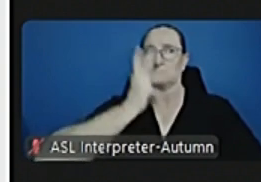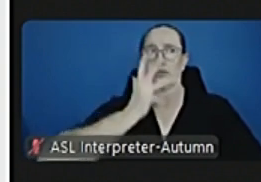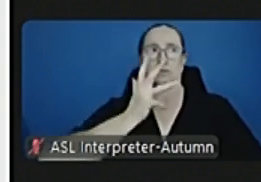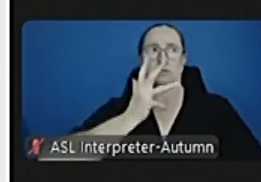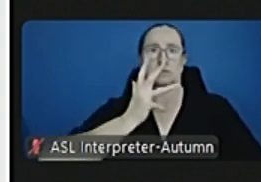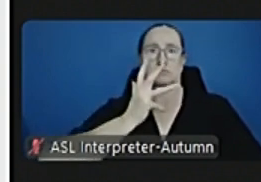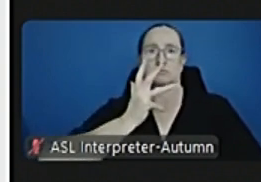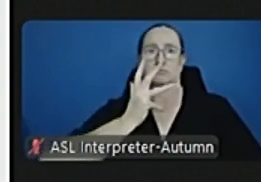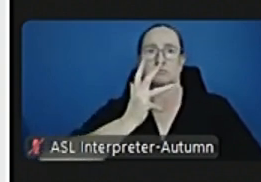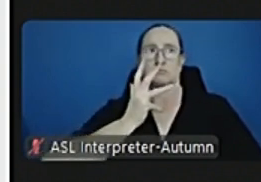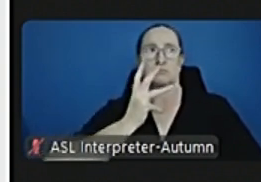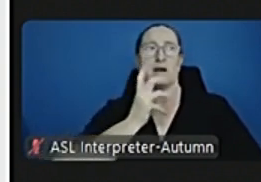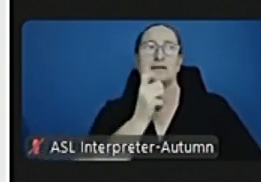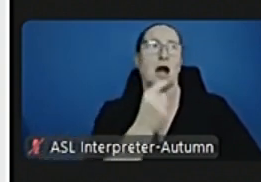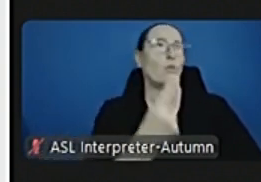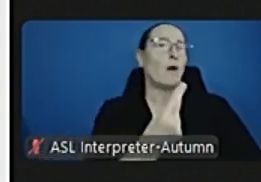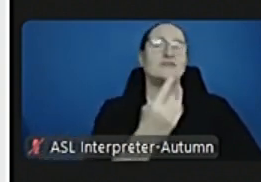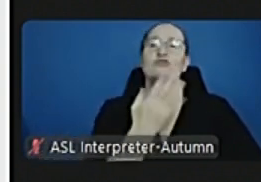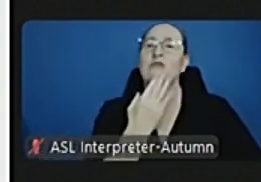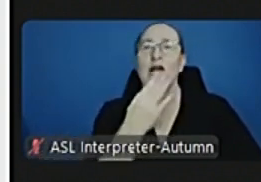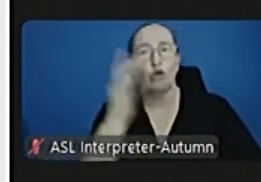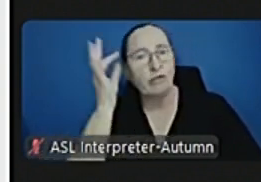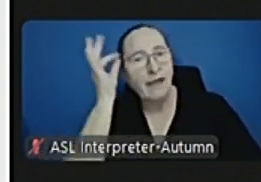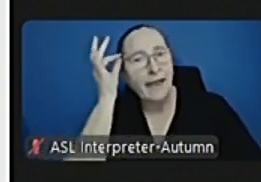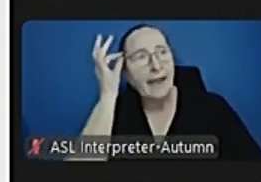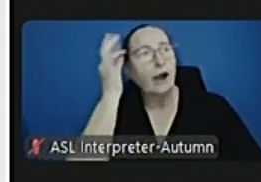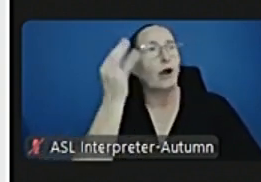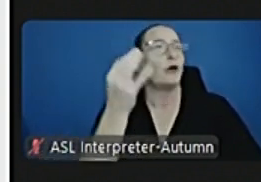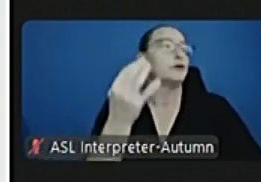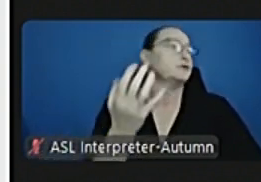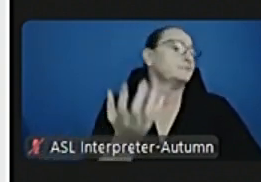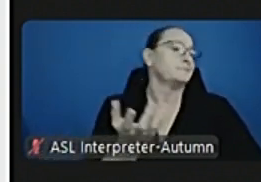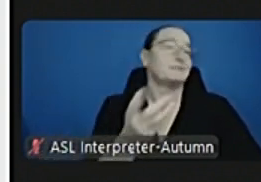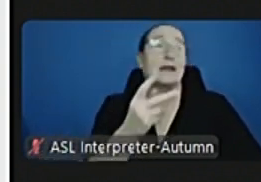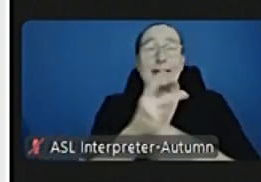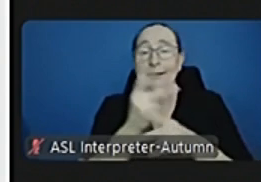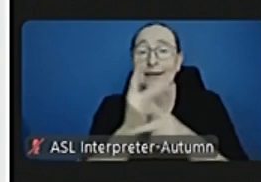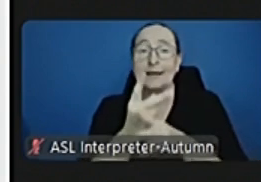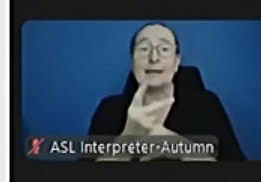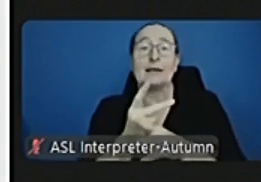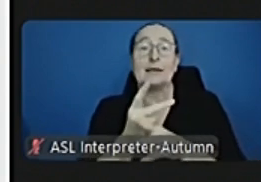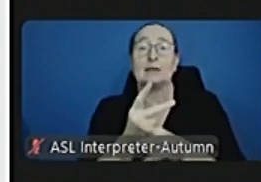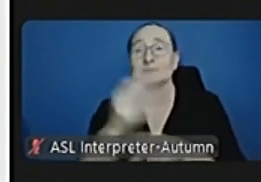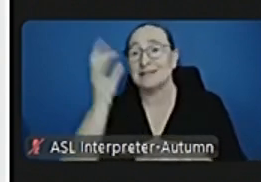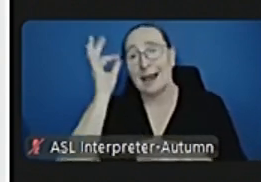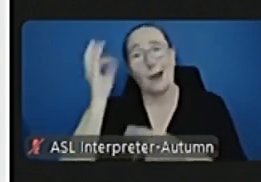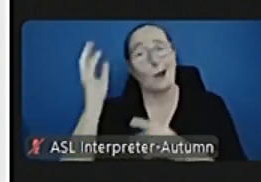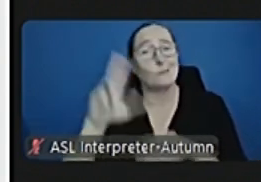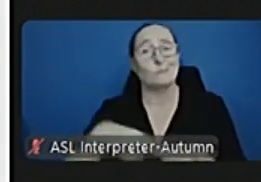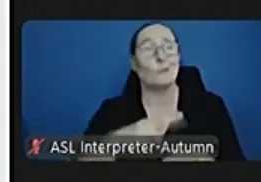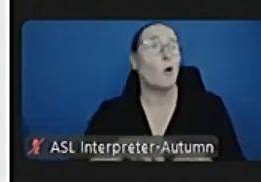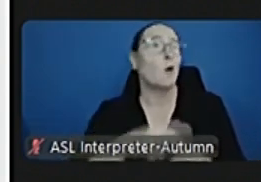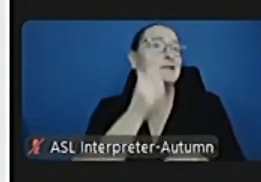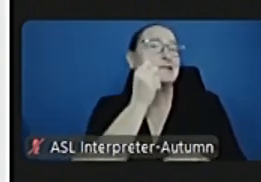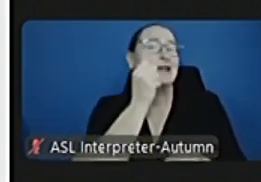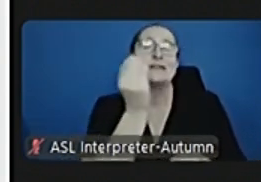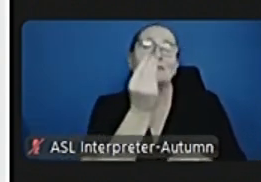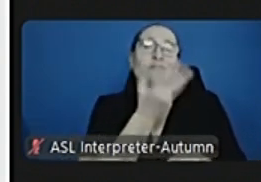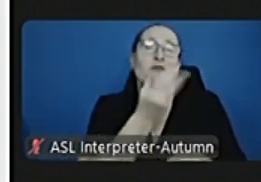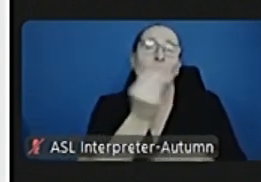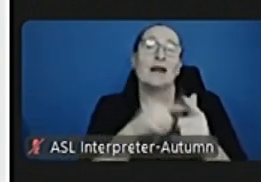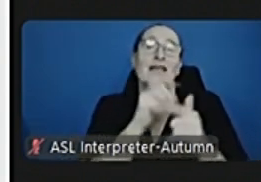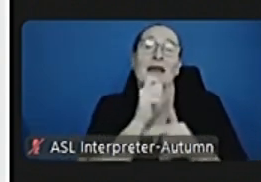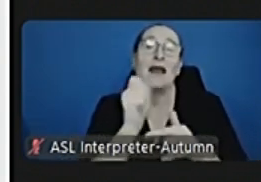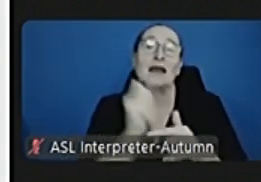to color her hair. She's one that keeps her hair looking the way it is. Her skin is beautiful, but as we age, that might